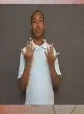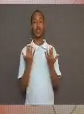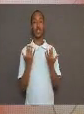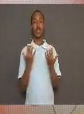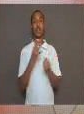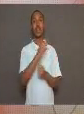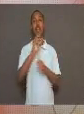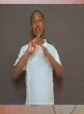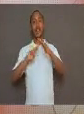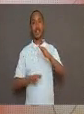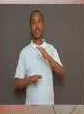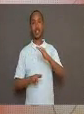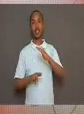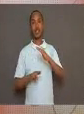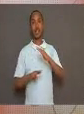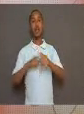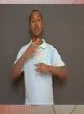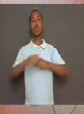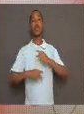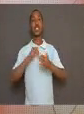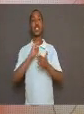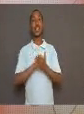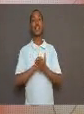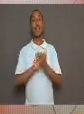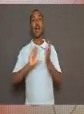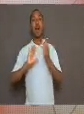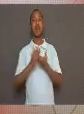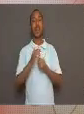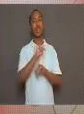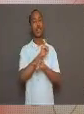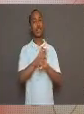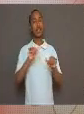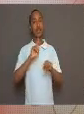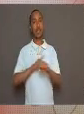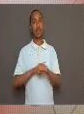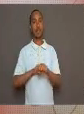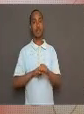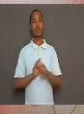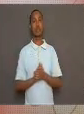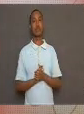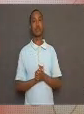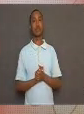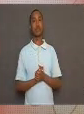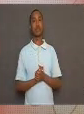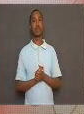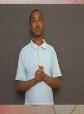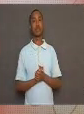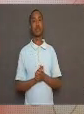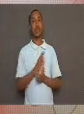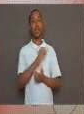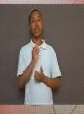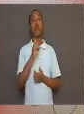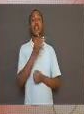Oxidation and reduction are processes that happen at the same time. While one substance